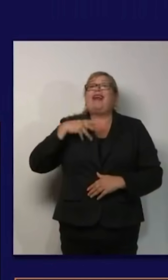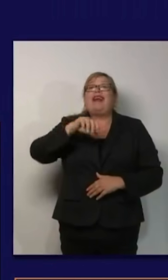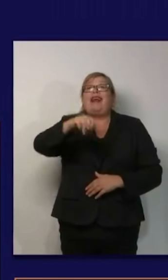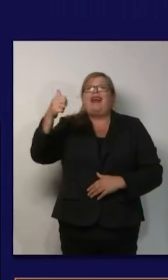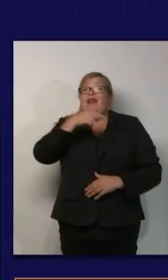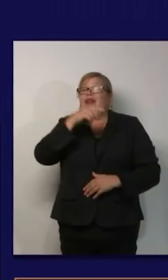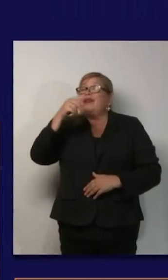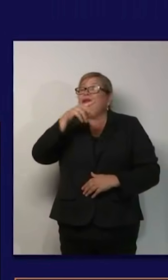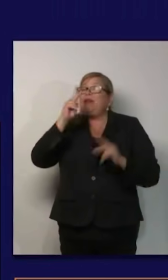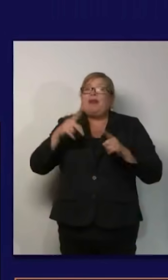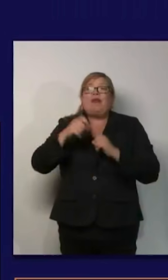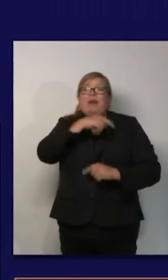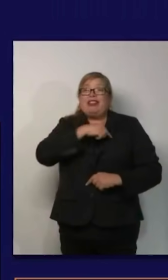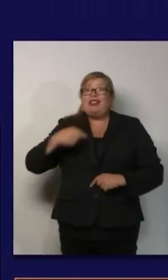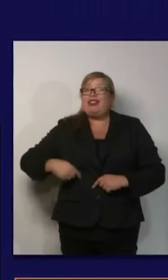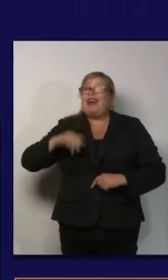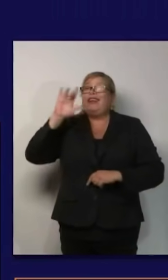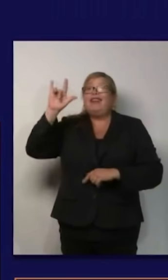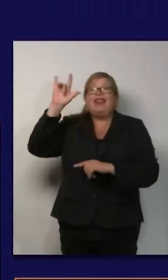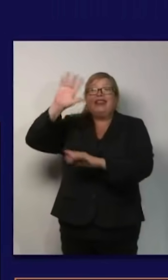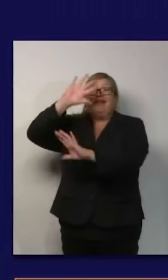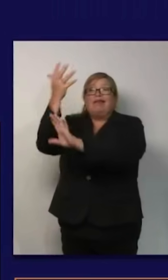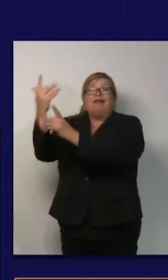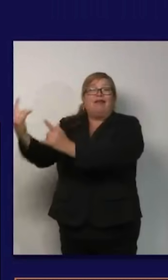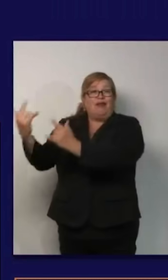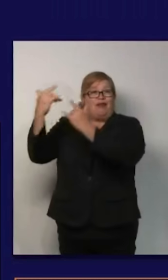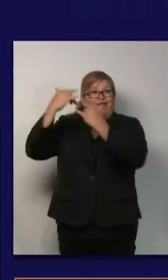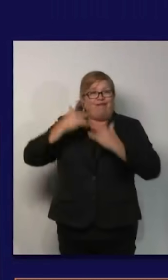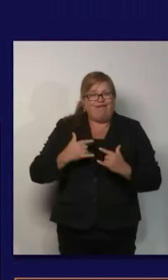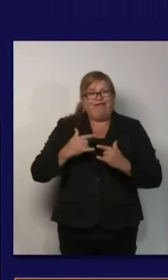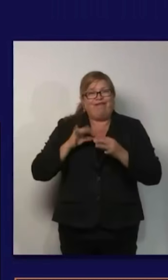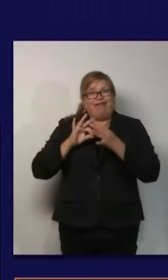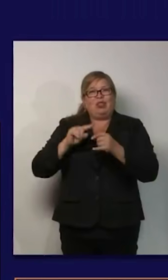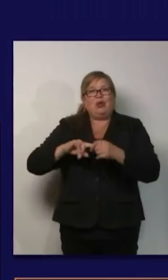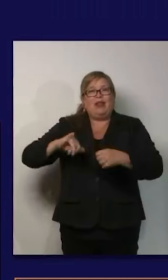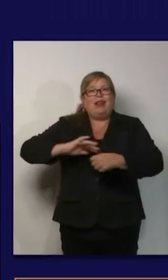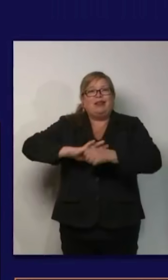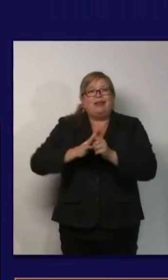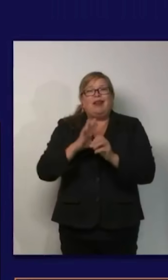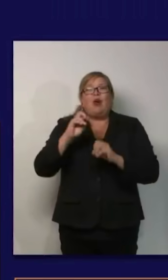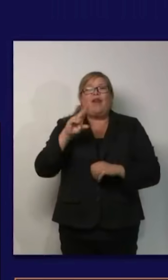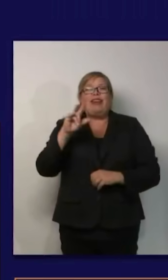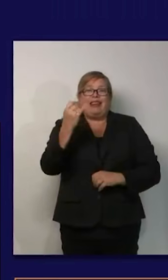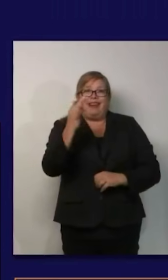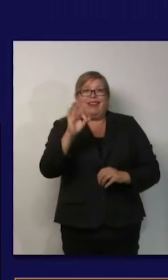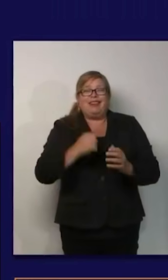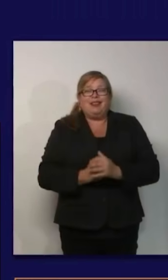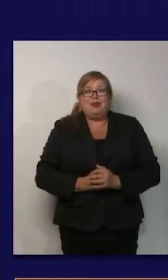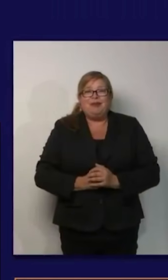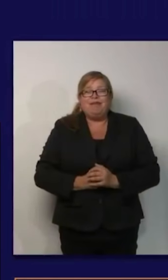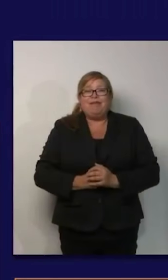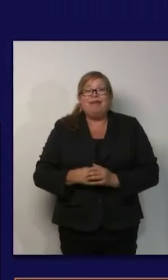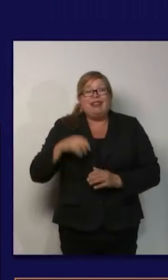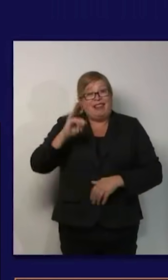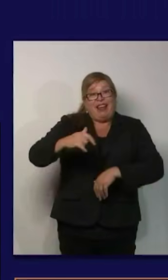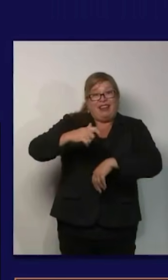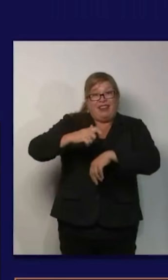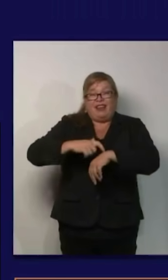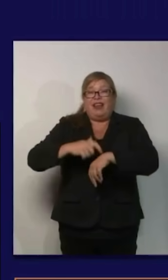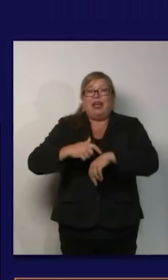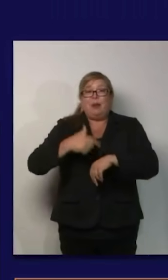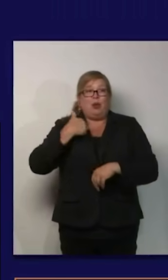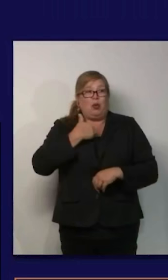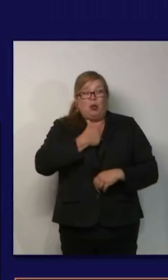China, six flights related to this coronavirus. We clearly, at the time, had